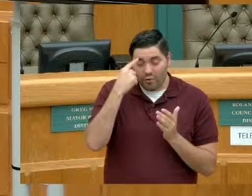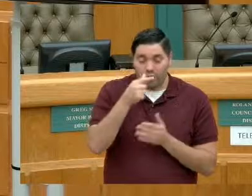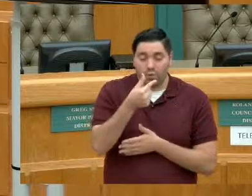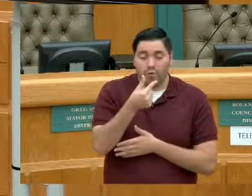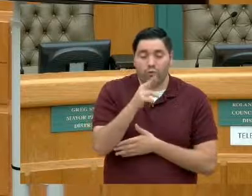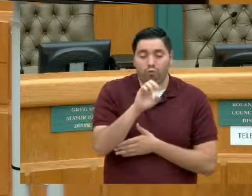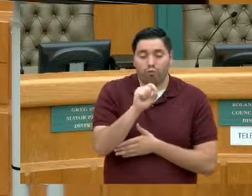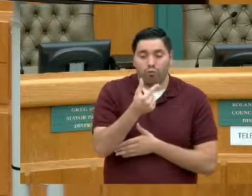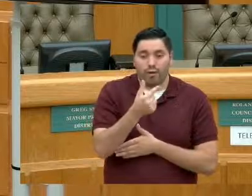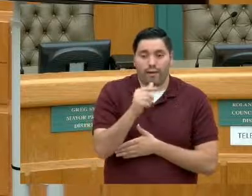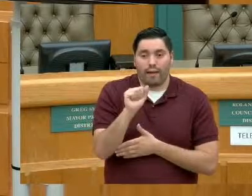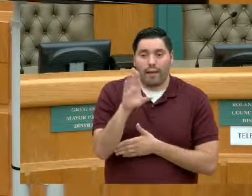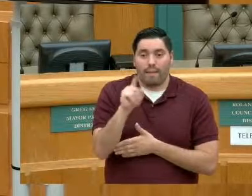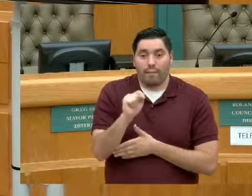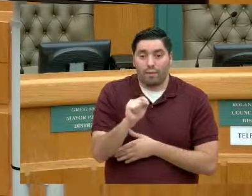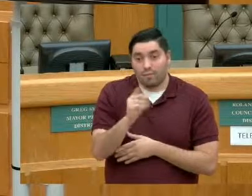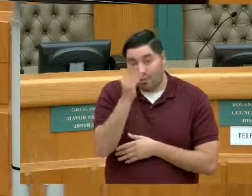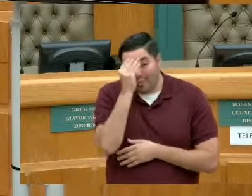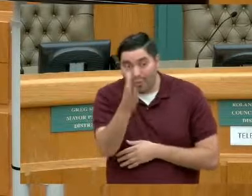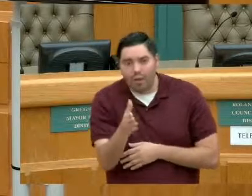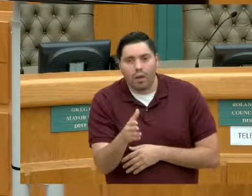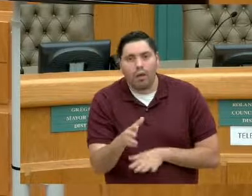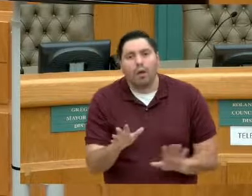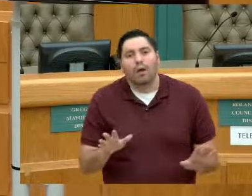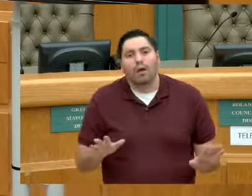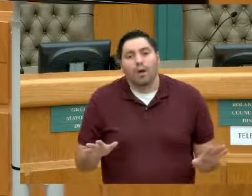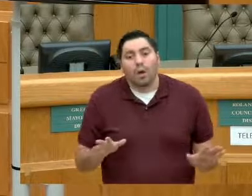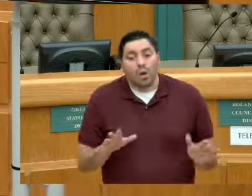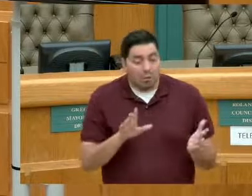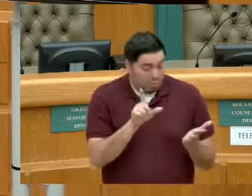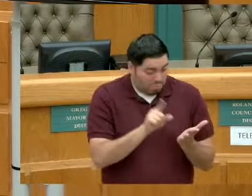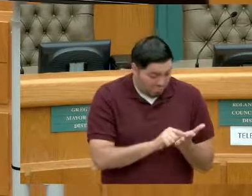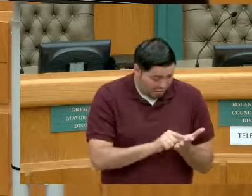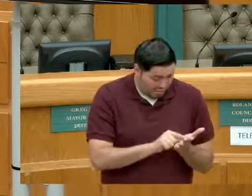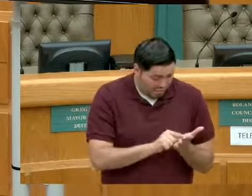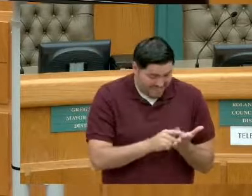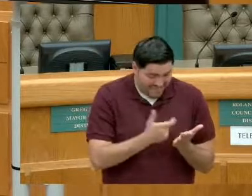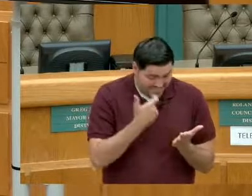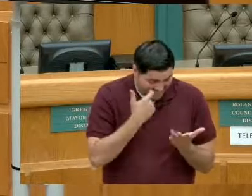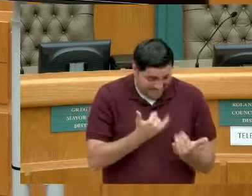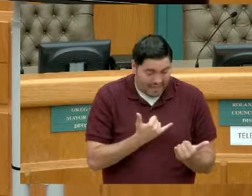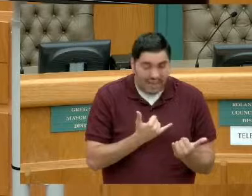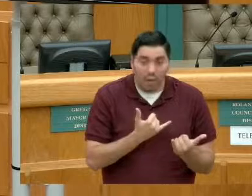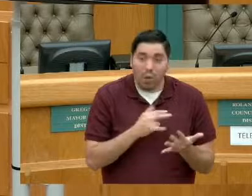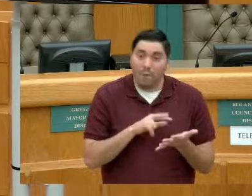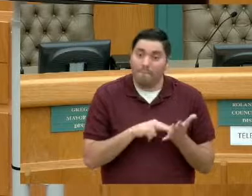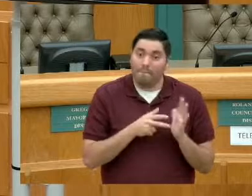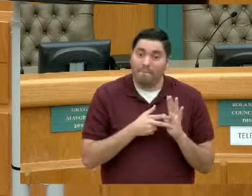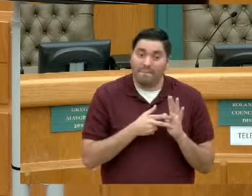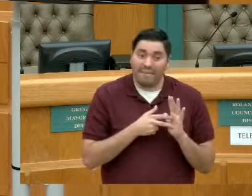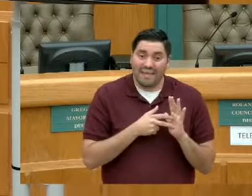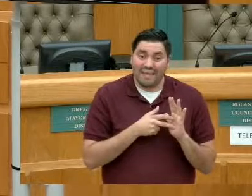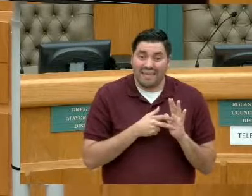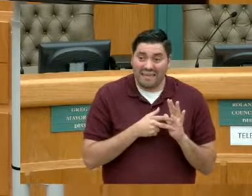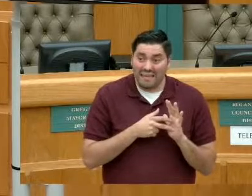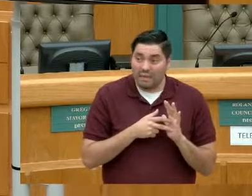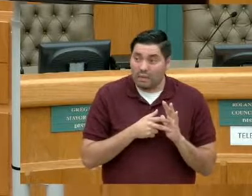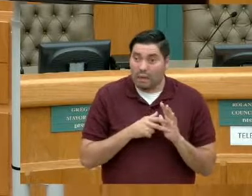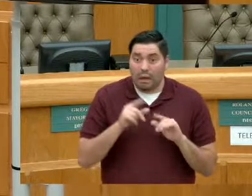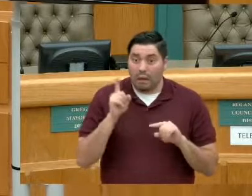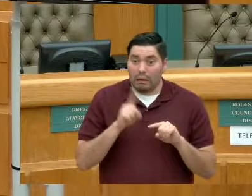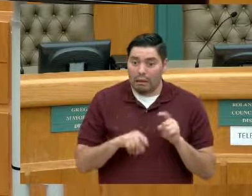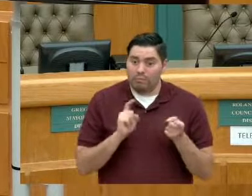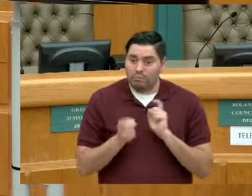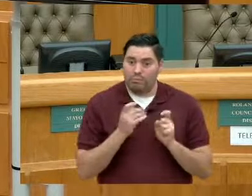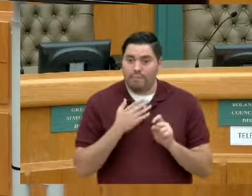Abbott announced today. By the way, it's so hot off the presses that I will not be able to adjust my orders till tomorrow morning, but I'm